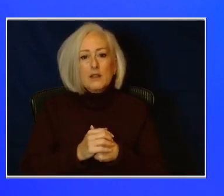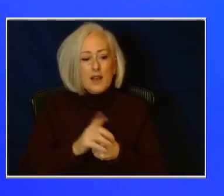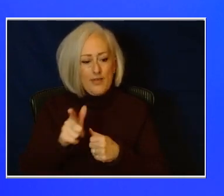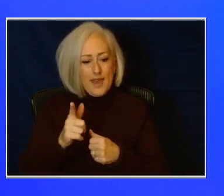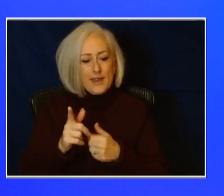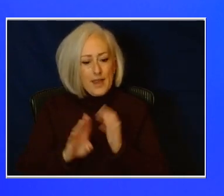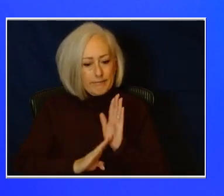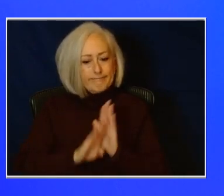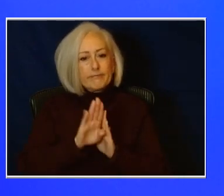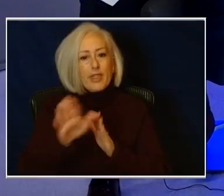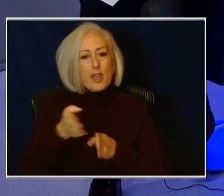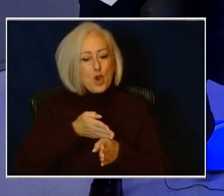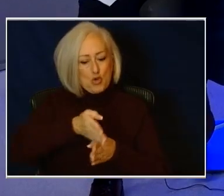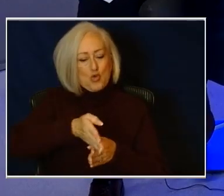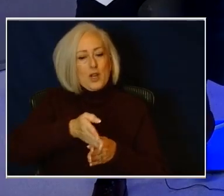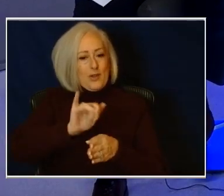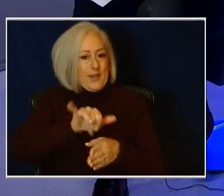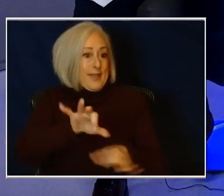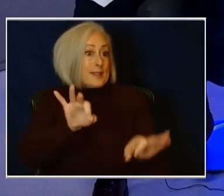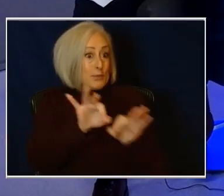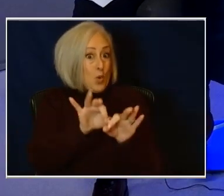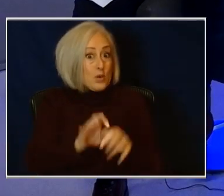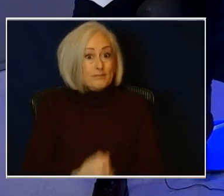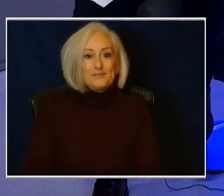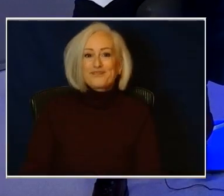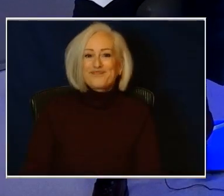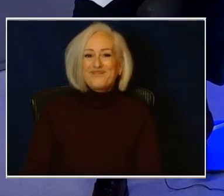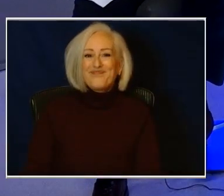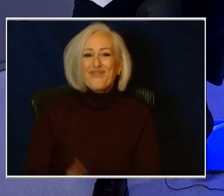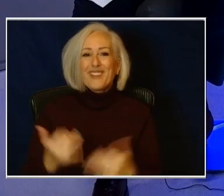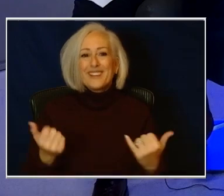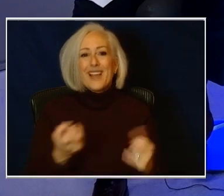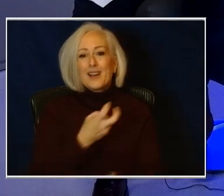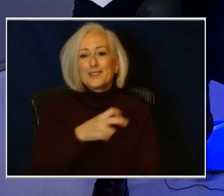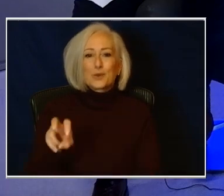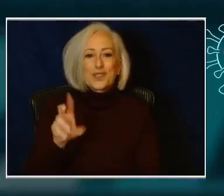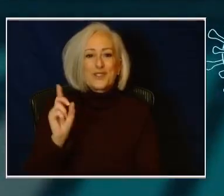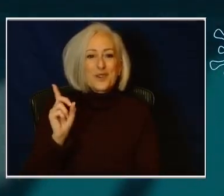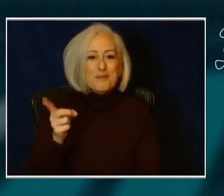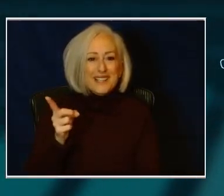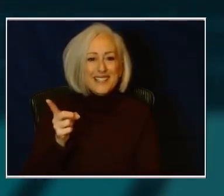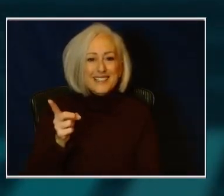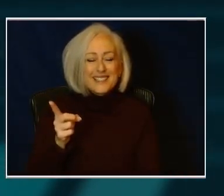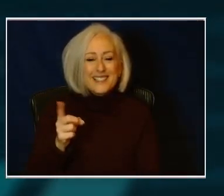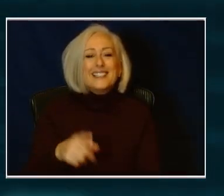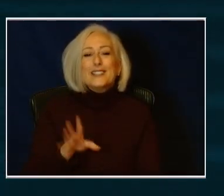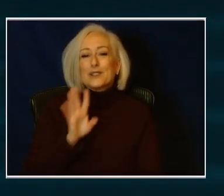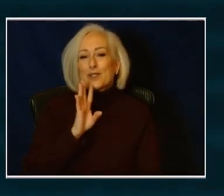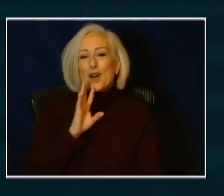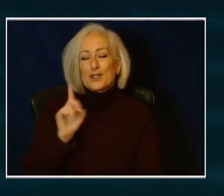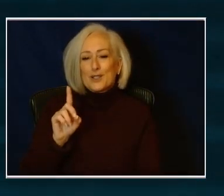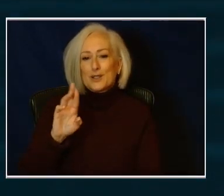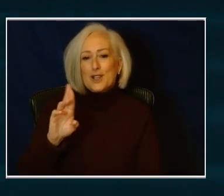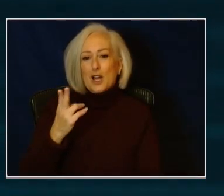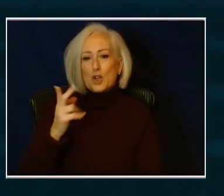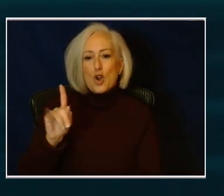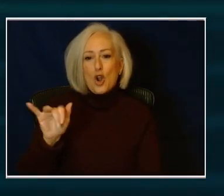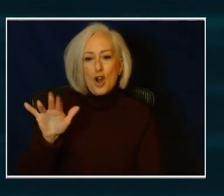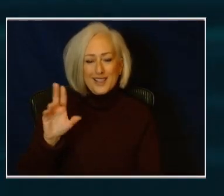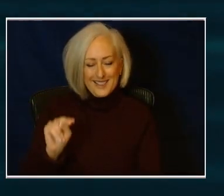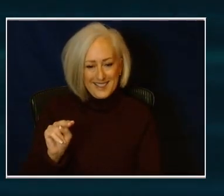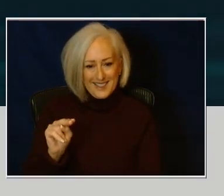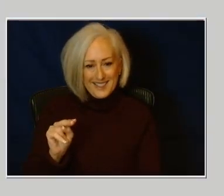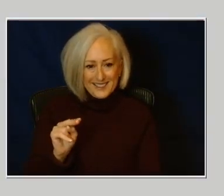that's incredibly important. It is important. All right, we're going to switch gears for a minute and turn to our medical director for infection prevention and control, Dr. Dana